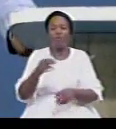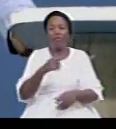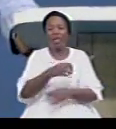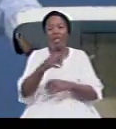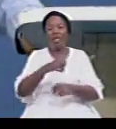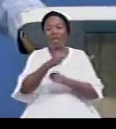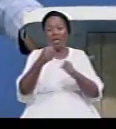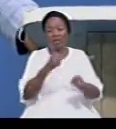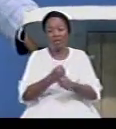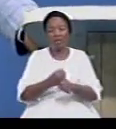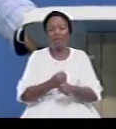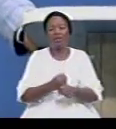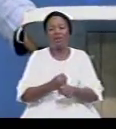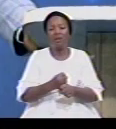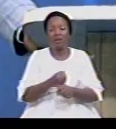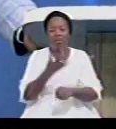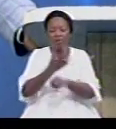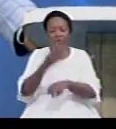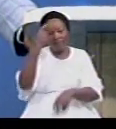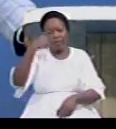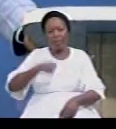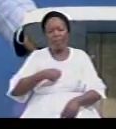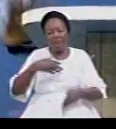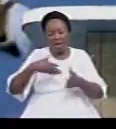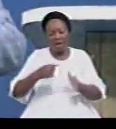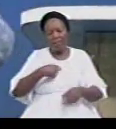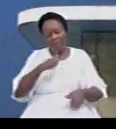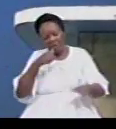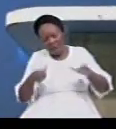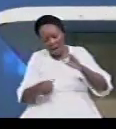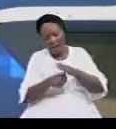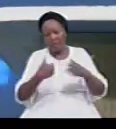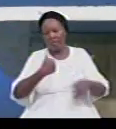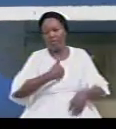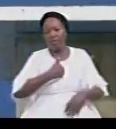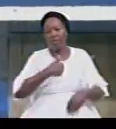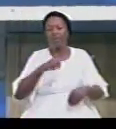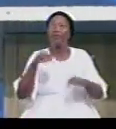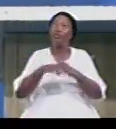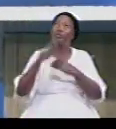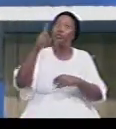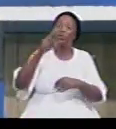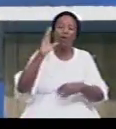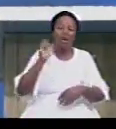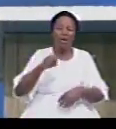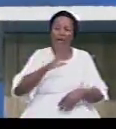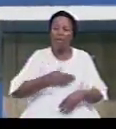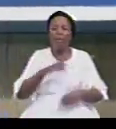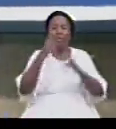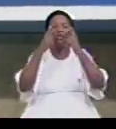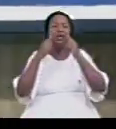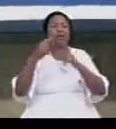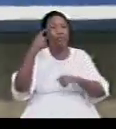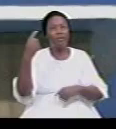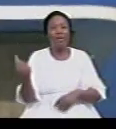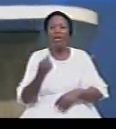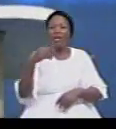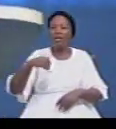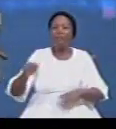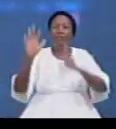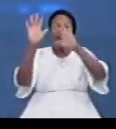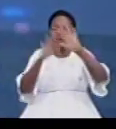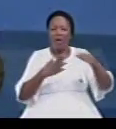Let me hide myself in you. God, my tears forever flow, and my zeal